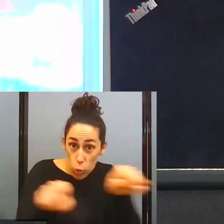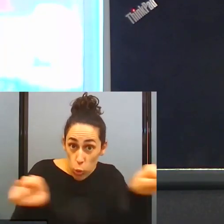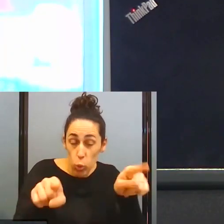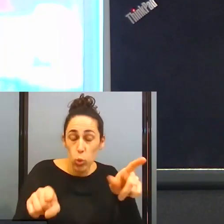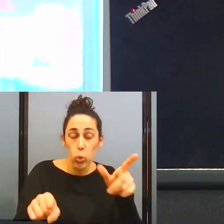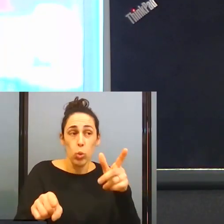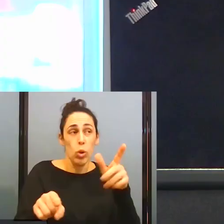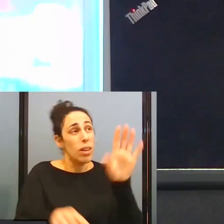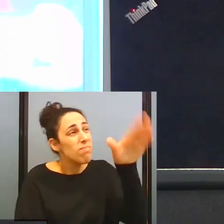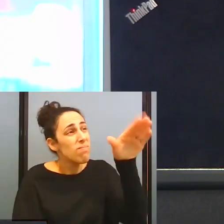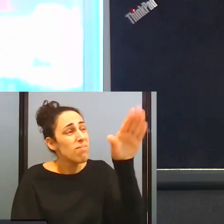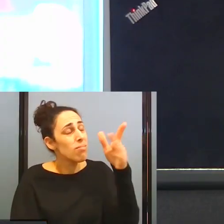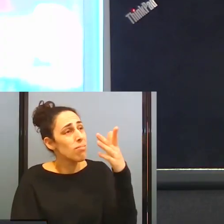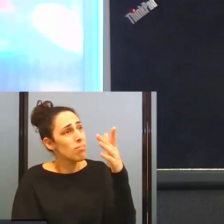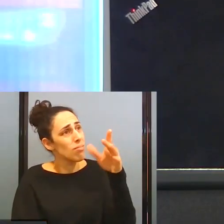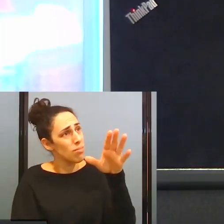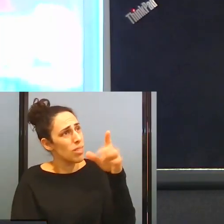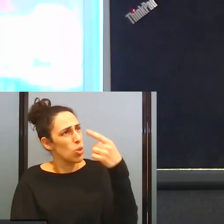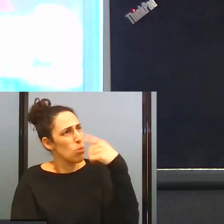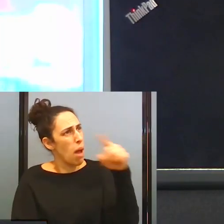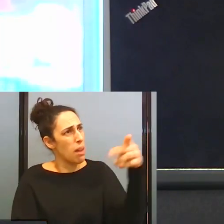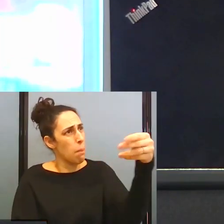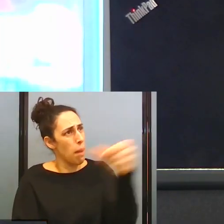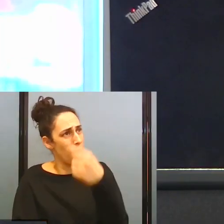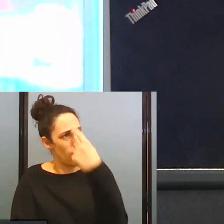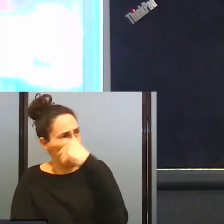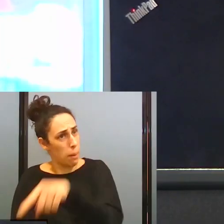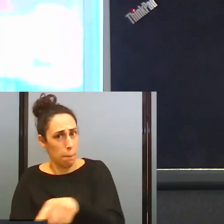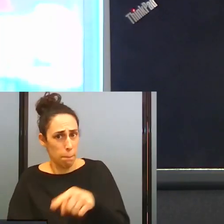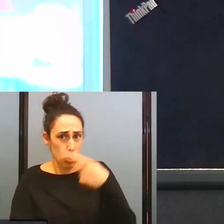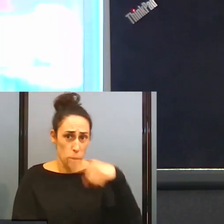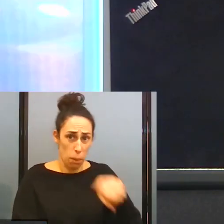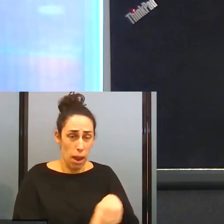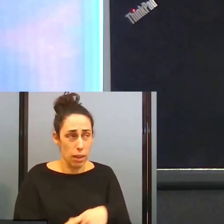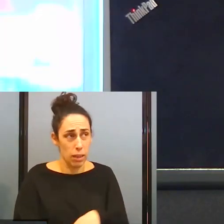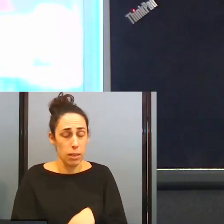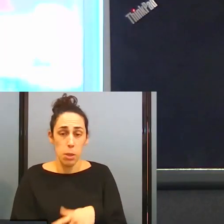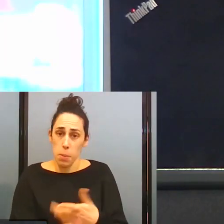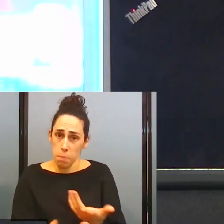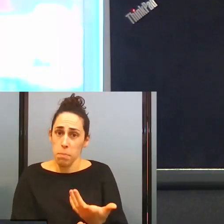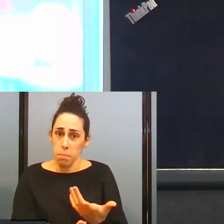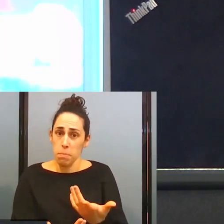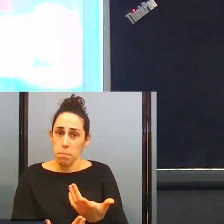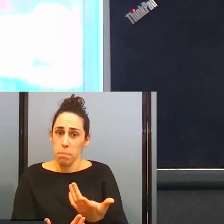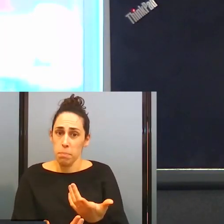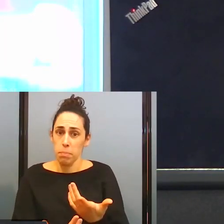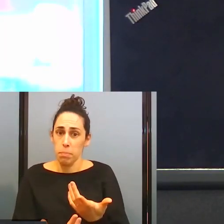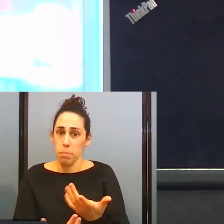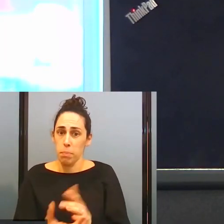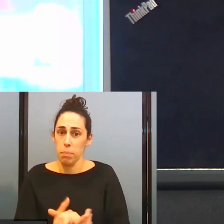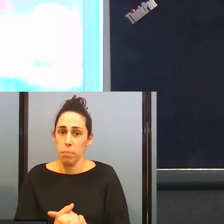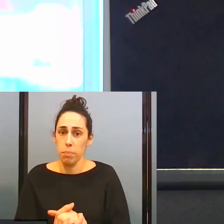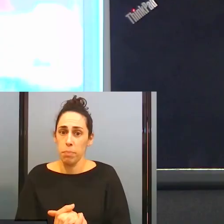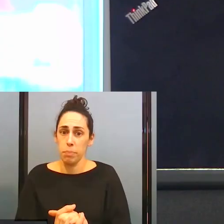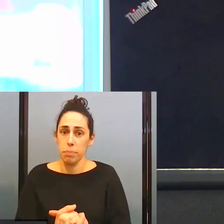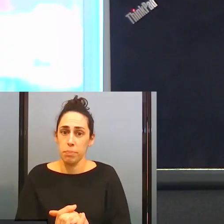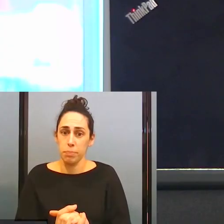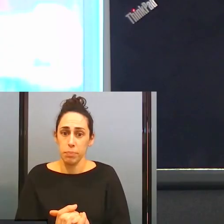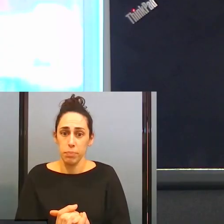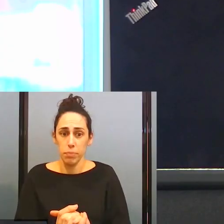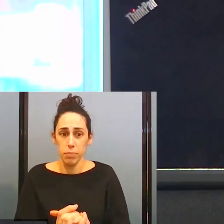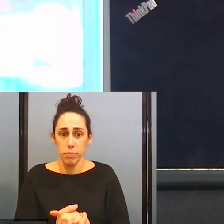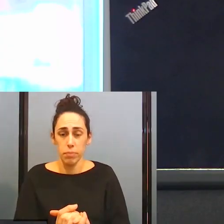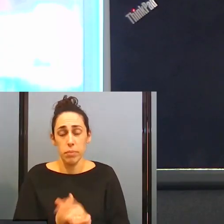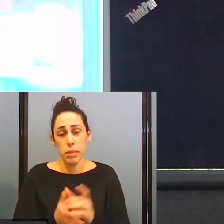another organization or professionals to say, hey, do you guys have any money available for this? Sometimes there